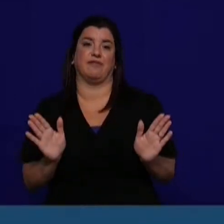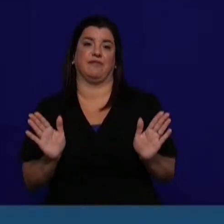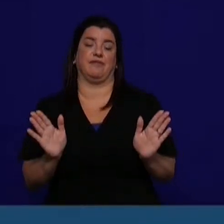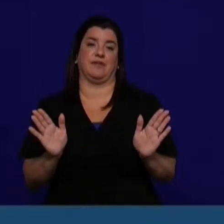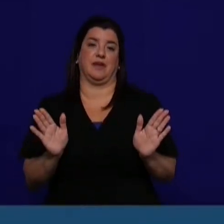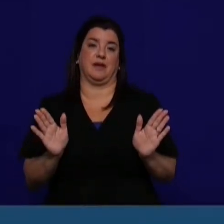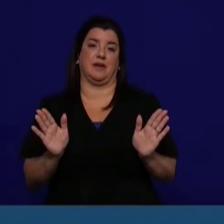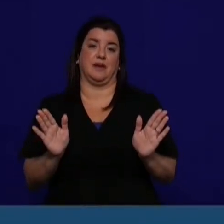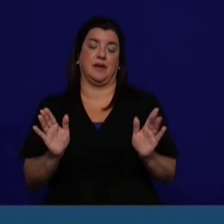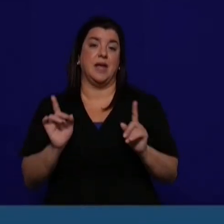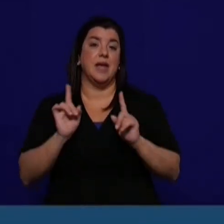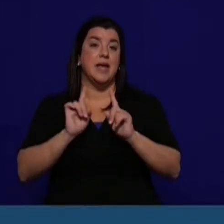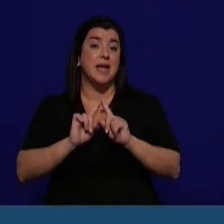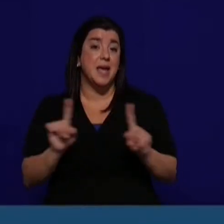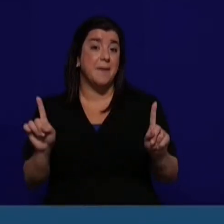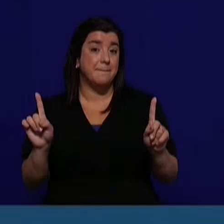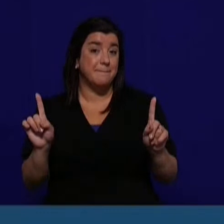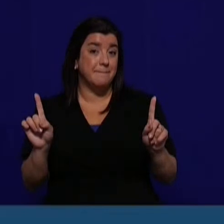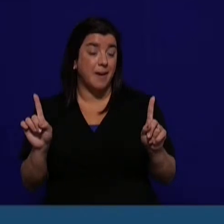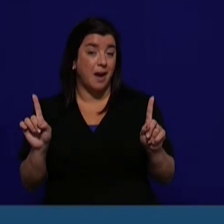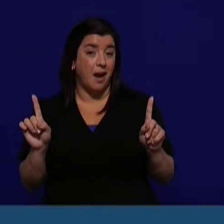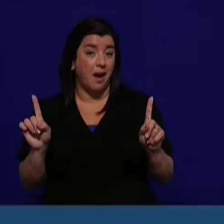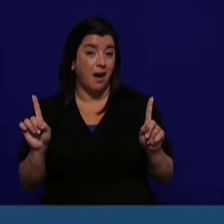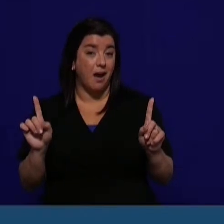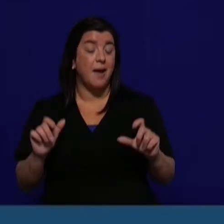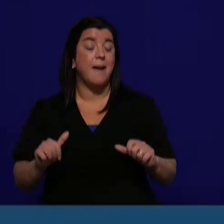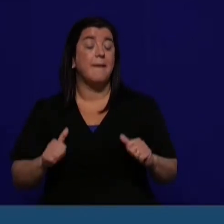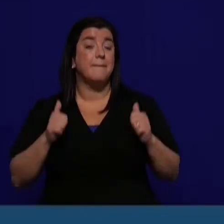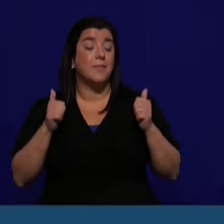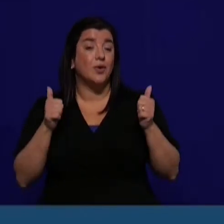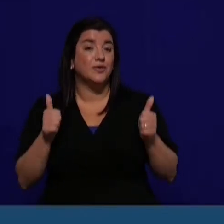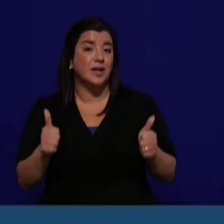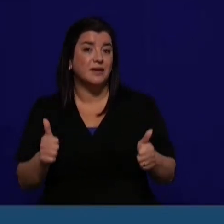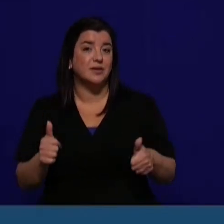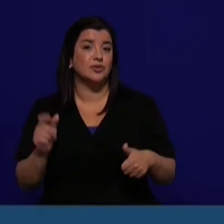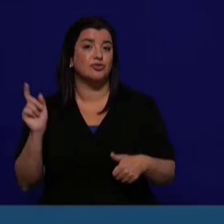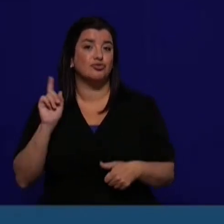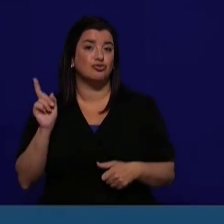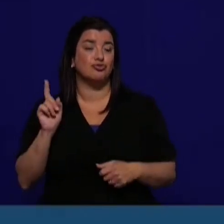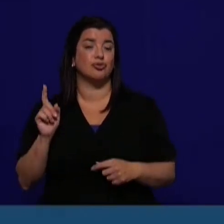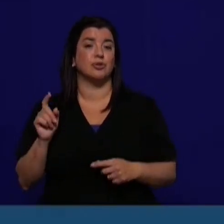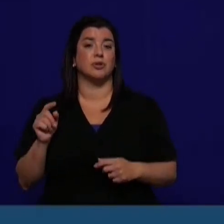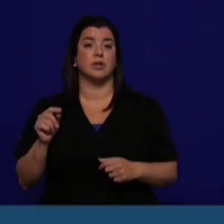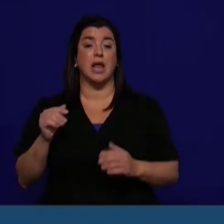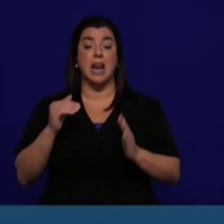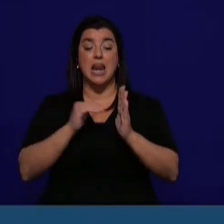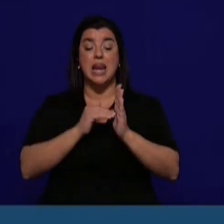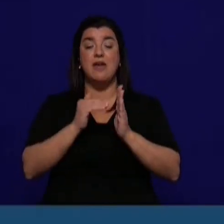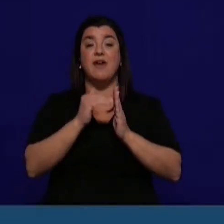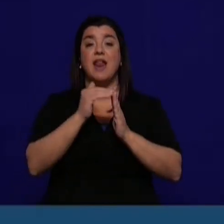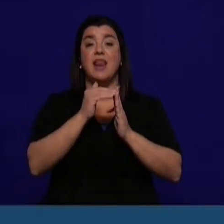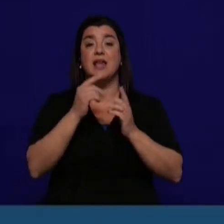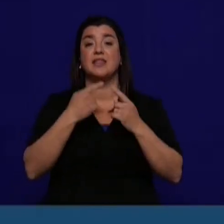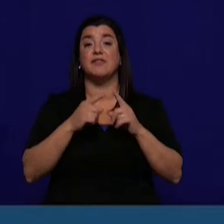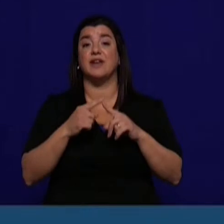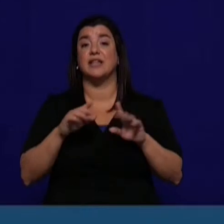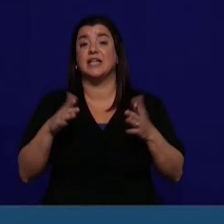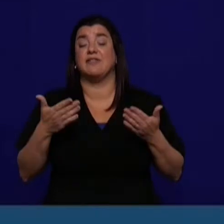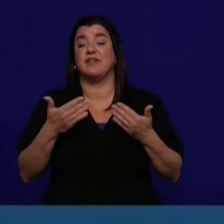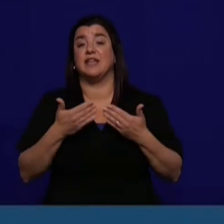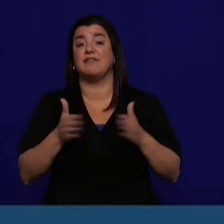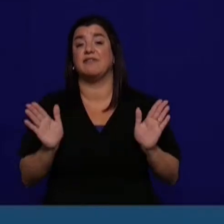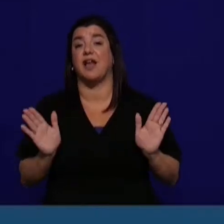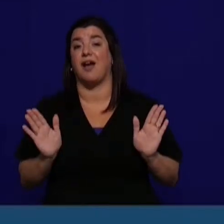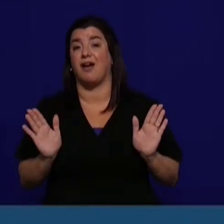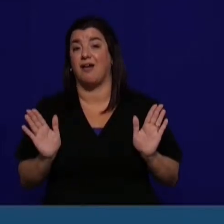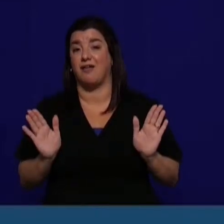l-iskola, però bħalma semmejna importanti li għandek diversi livelli ta' kif għandhom jiftħu. U